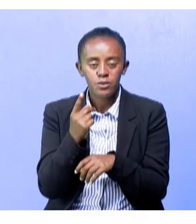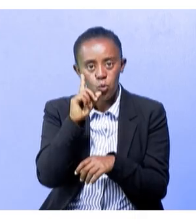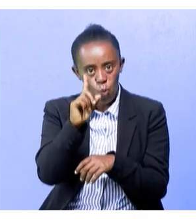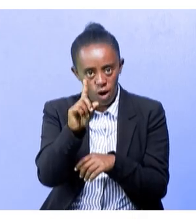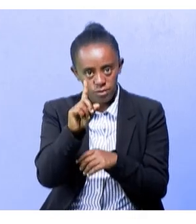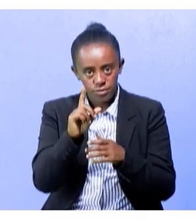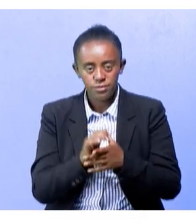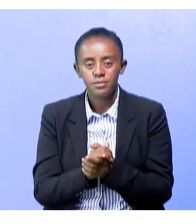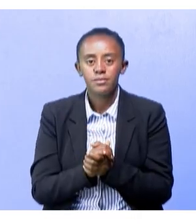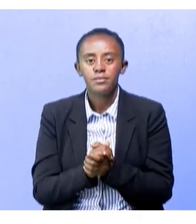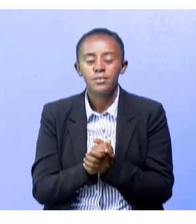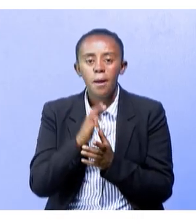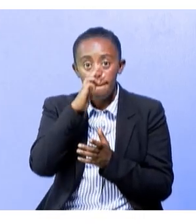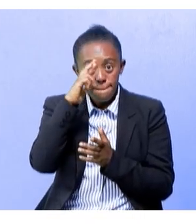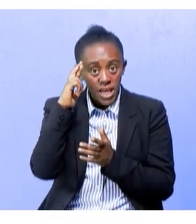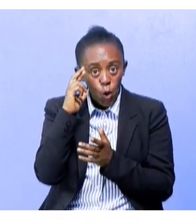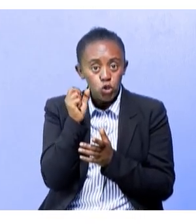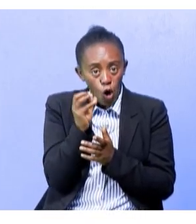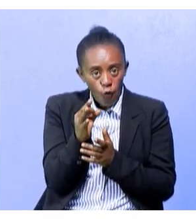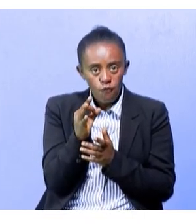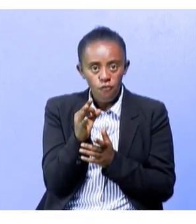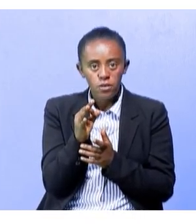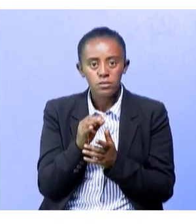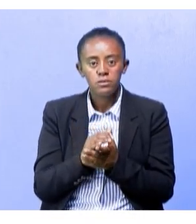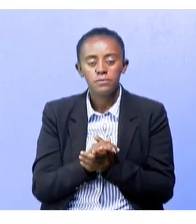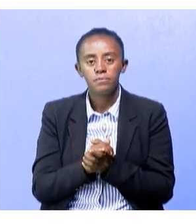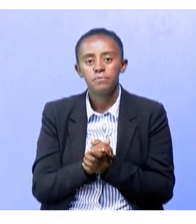one, because of,